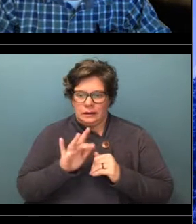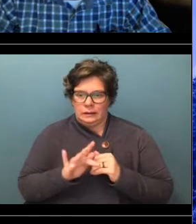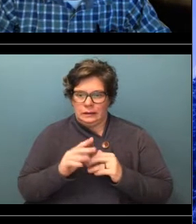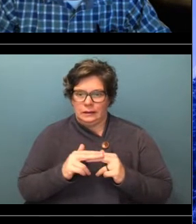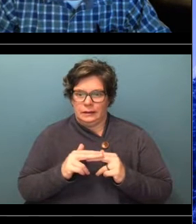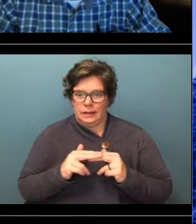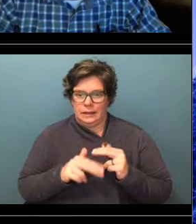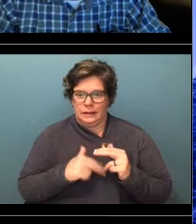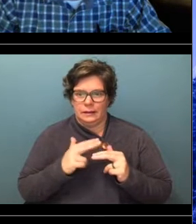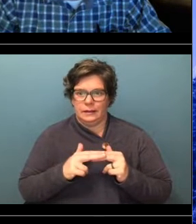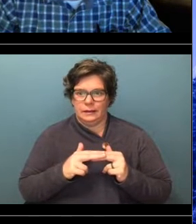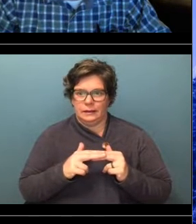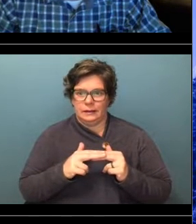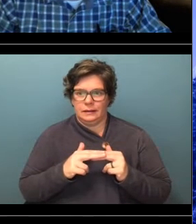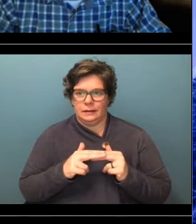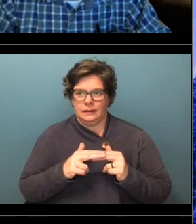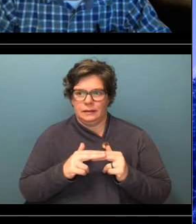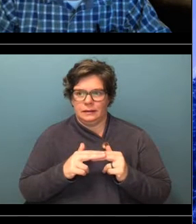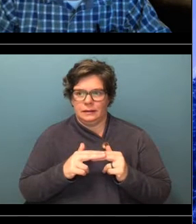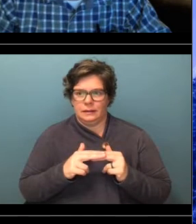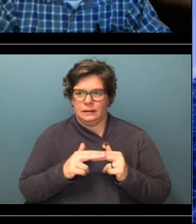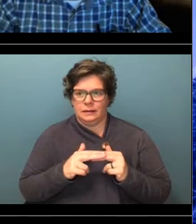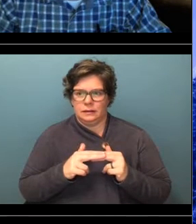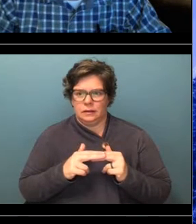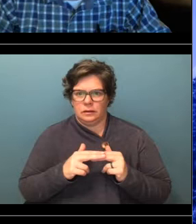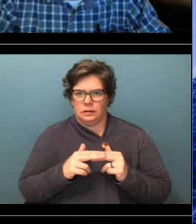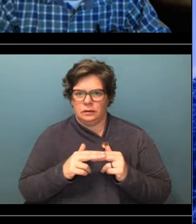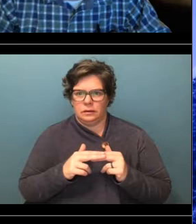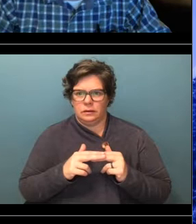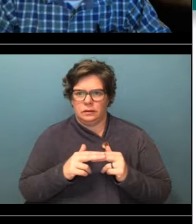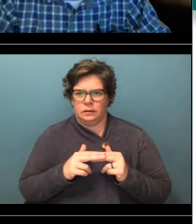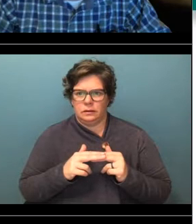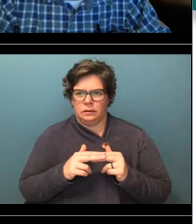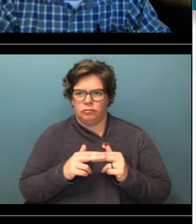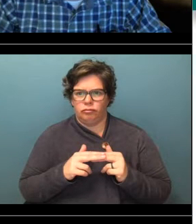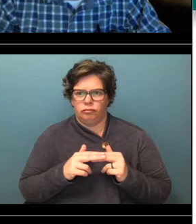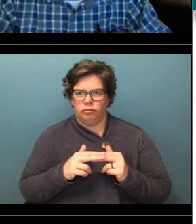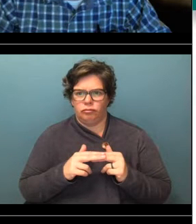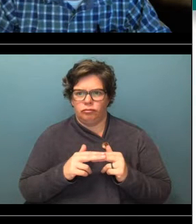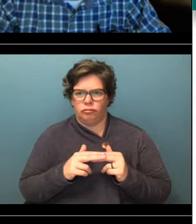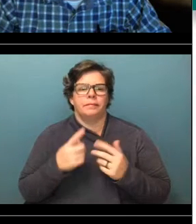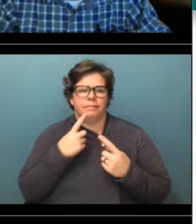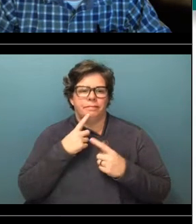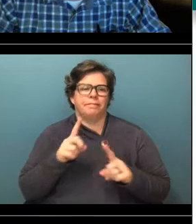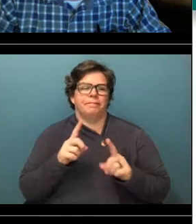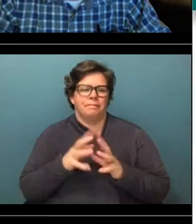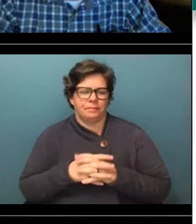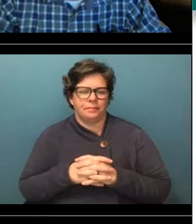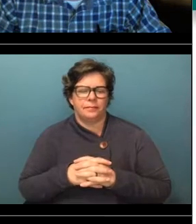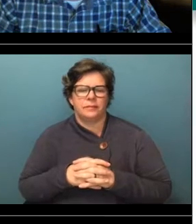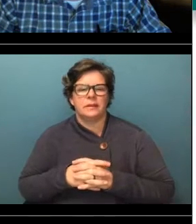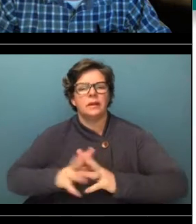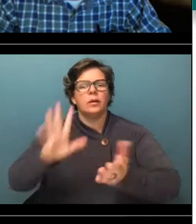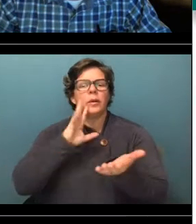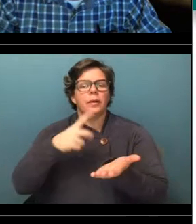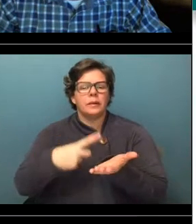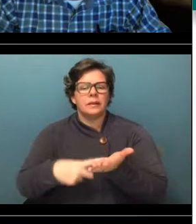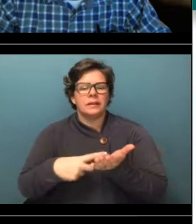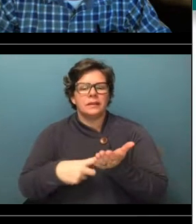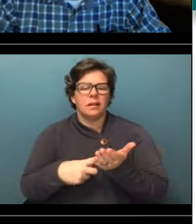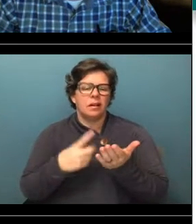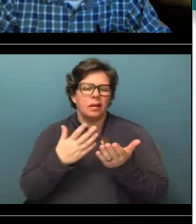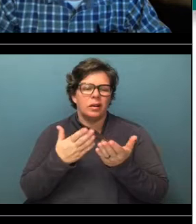Having a little trouble advancing the slide. Okay, here we go. So let's go ahead and start out. We just want